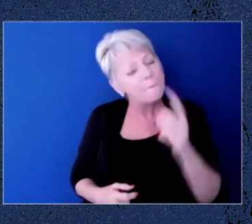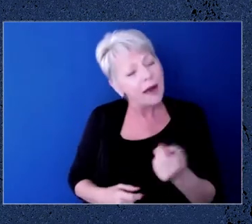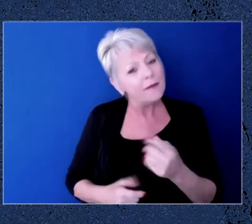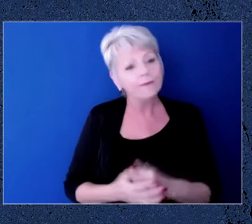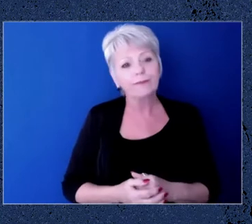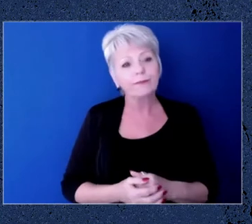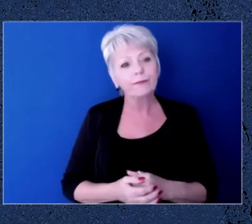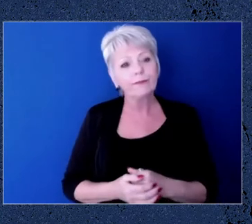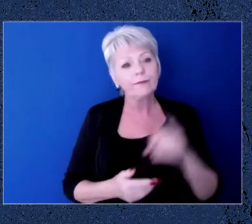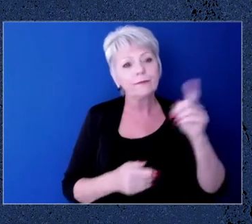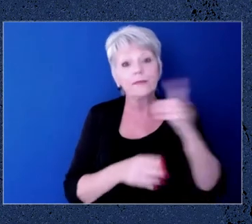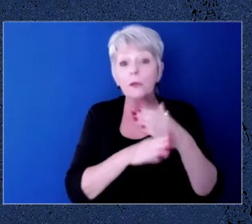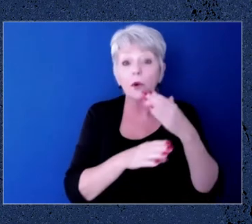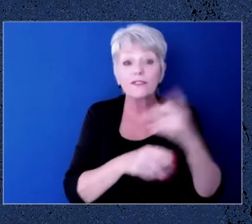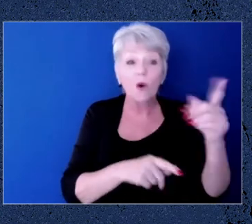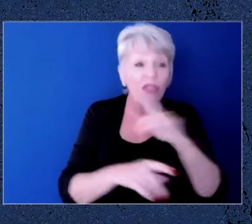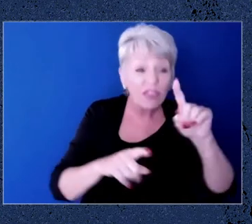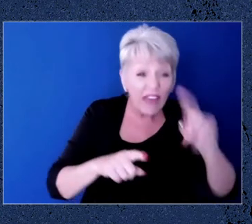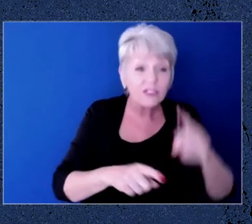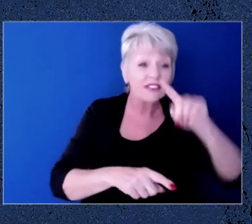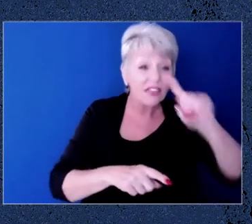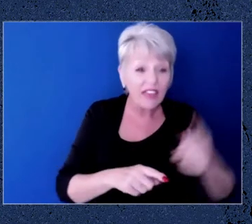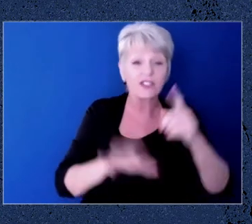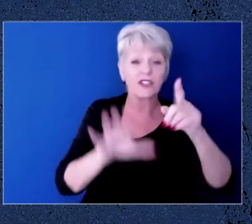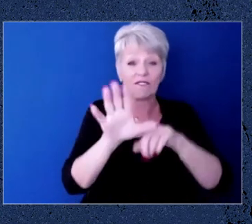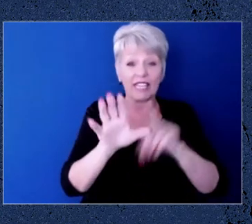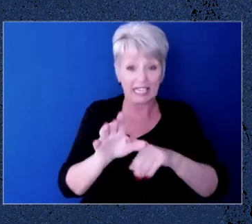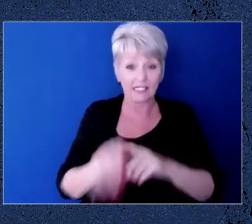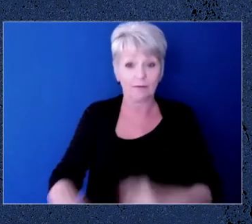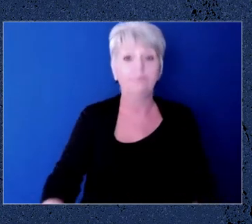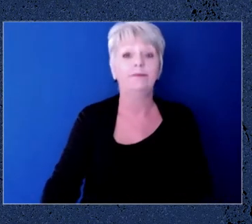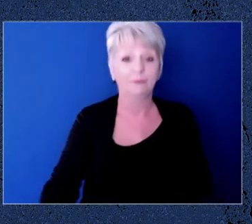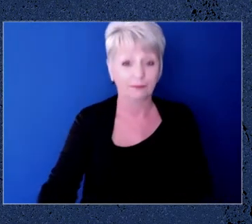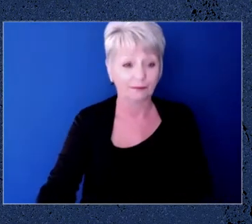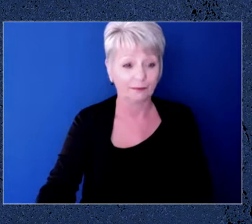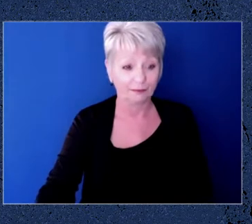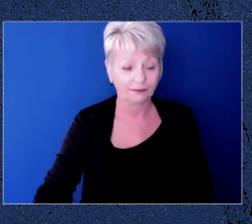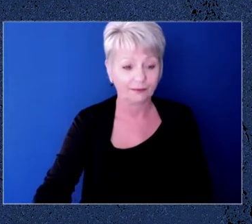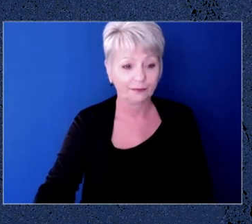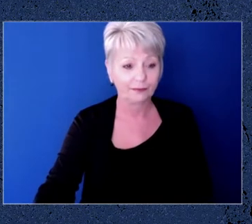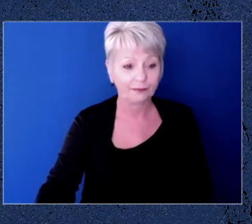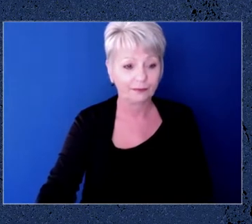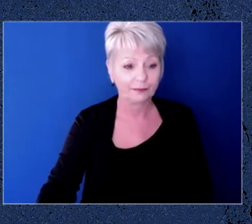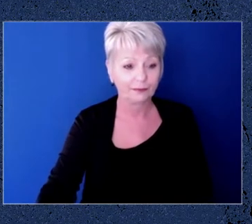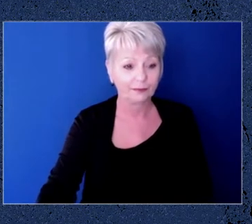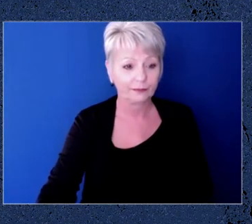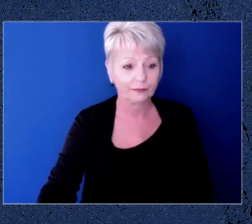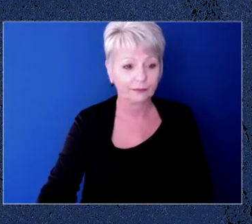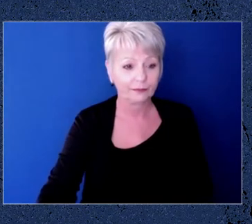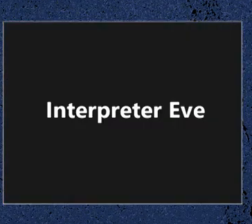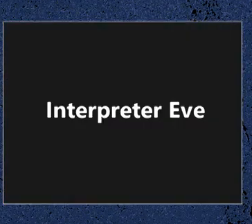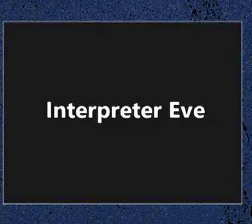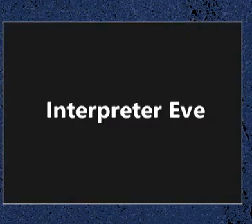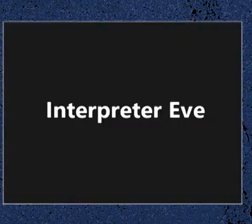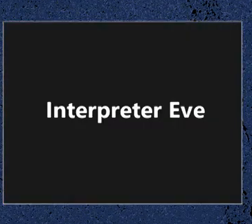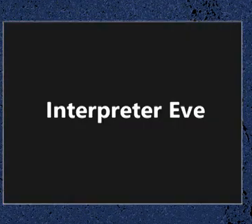works for thousands and thousands and thousands of years, and yet we can't get a stormwater system to last for 80. You know? Fed